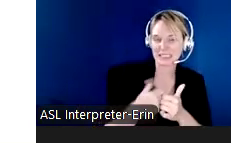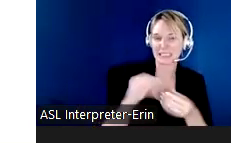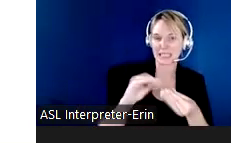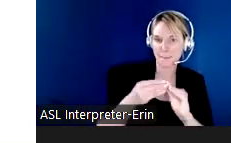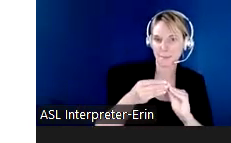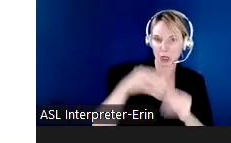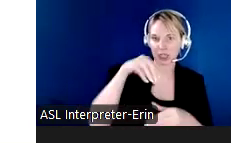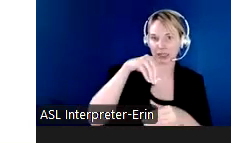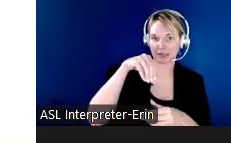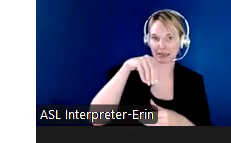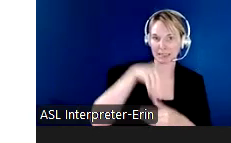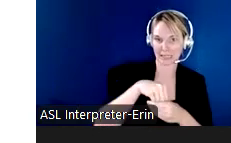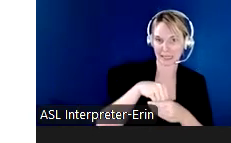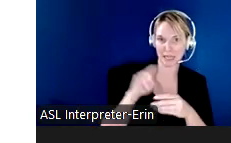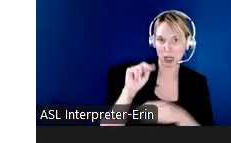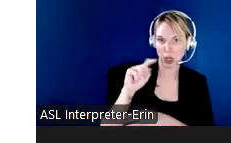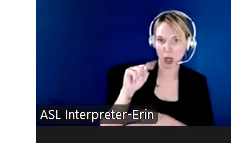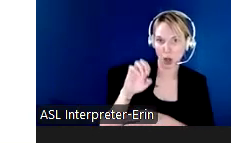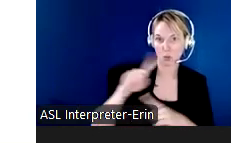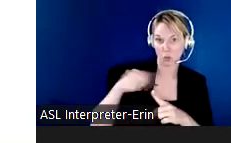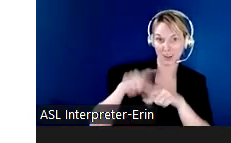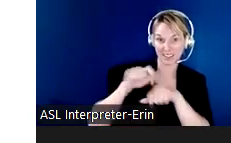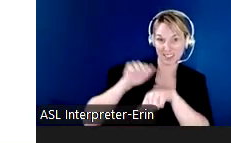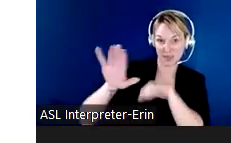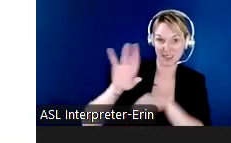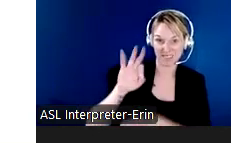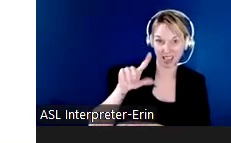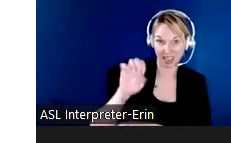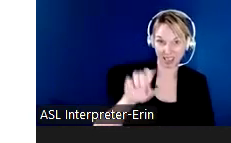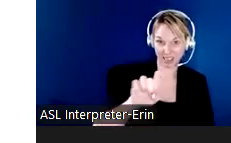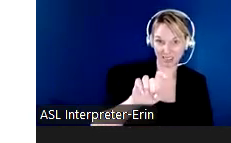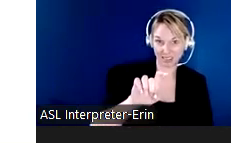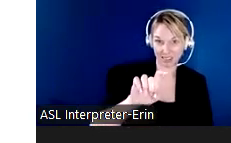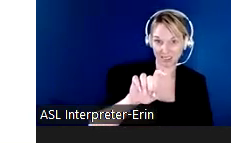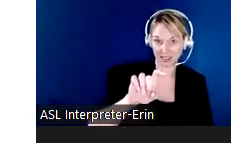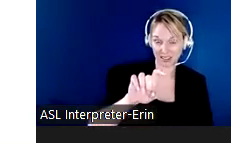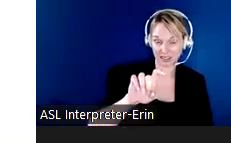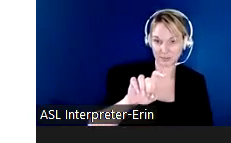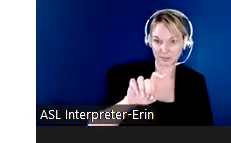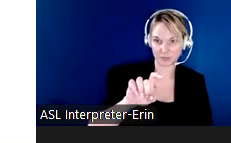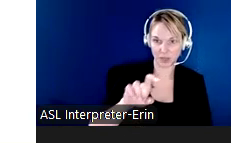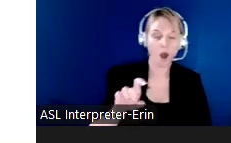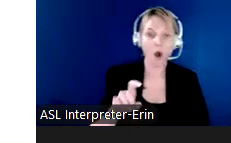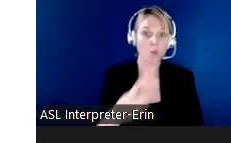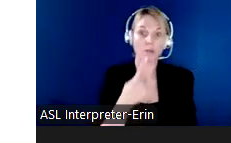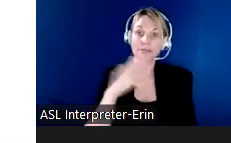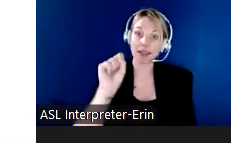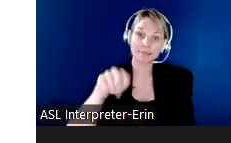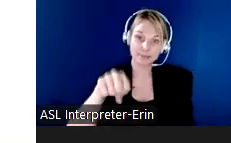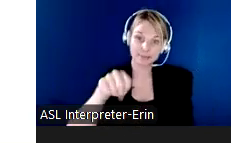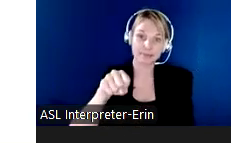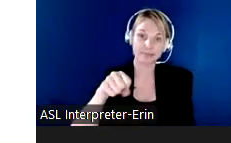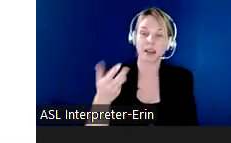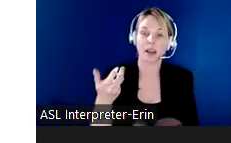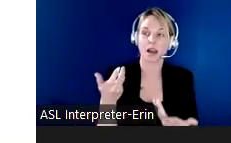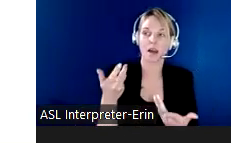a file? Or, Yes. okay, sorry, go ahead. Oh, oh no, I was going to say absolutely. However, what would be